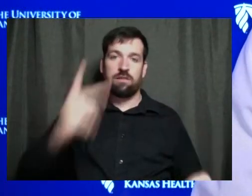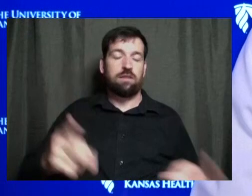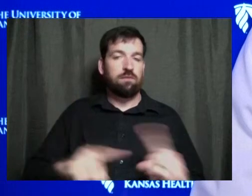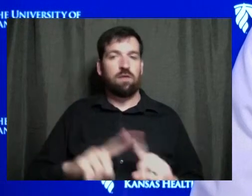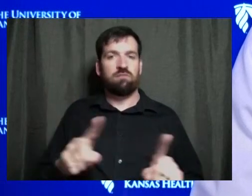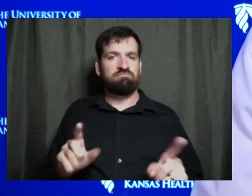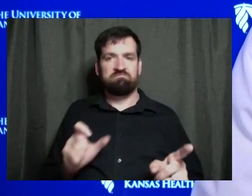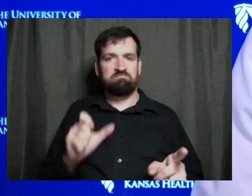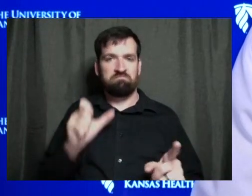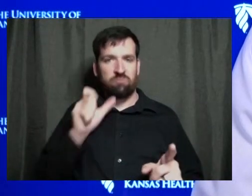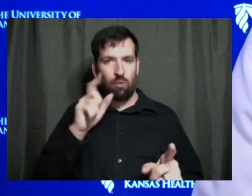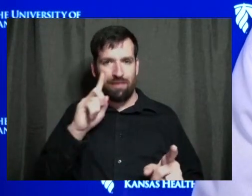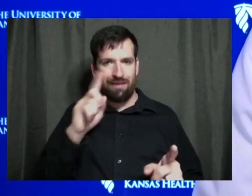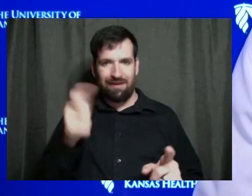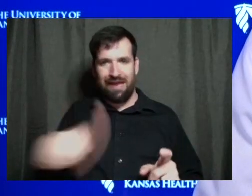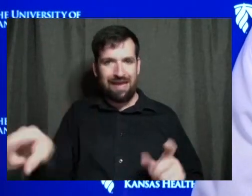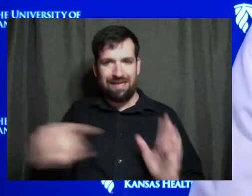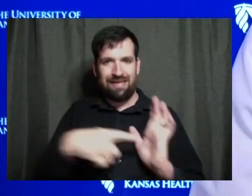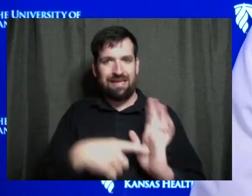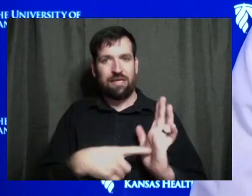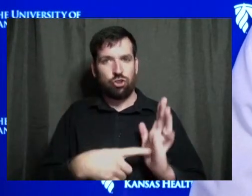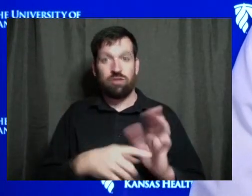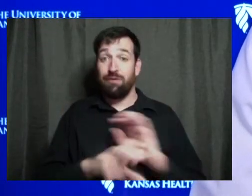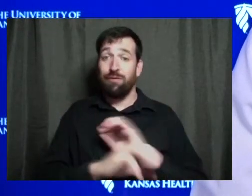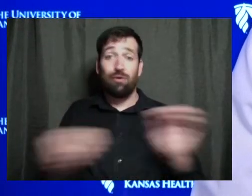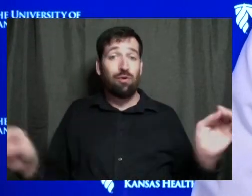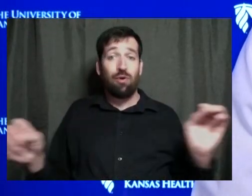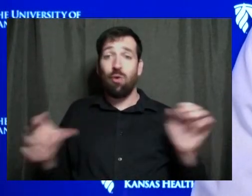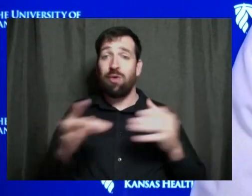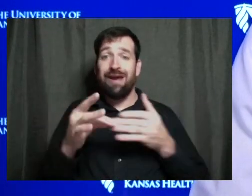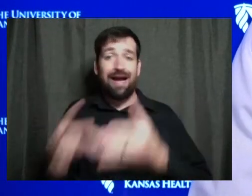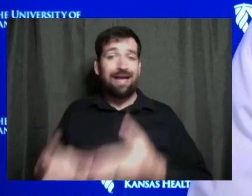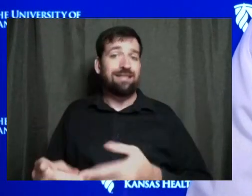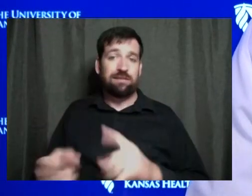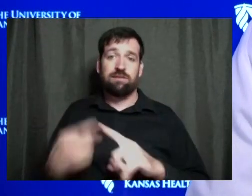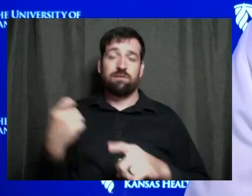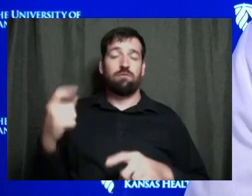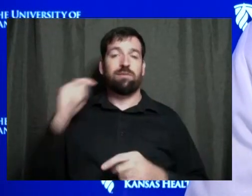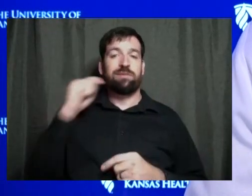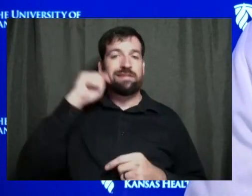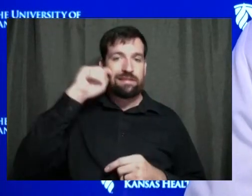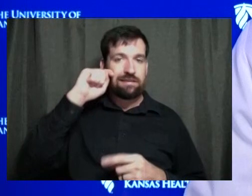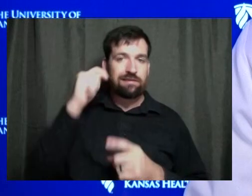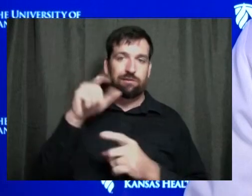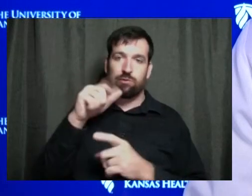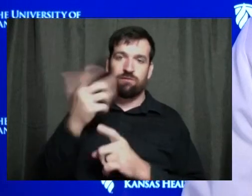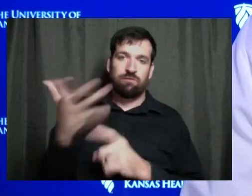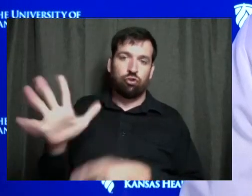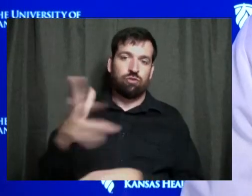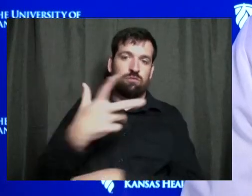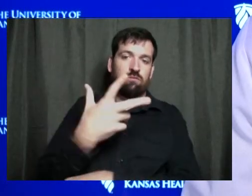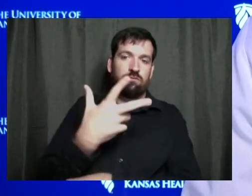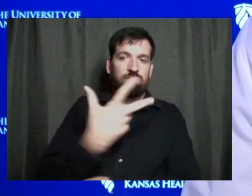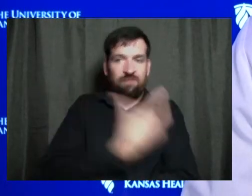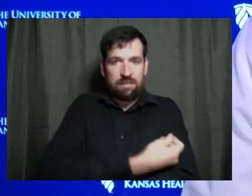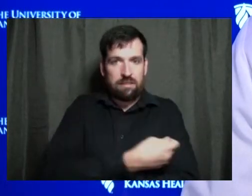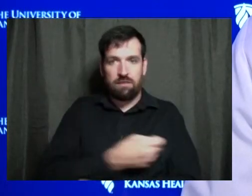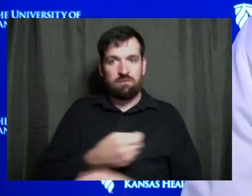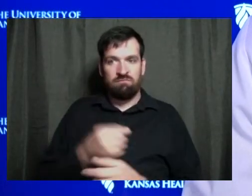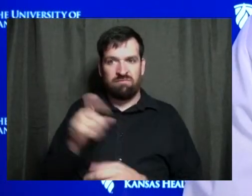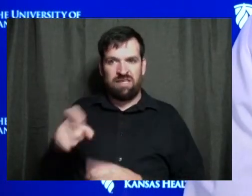any indication, and there certainly is no guidance, even in those adolescents that have been vaccinated, that you need to hold them back from